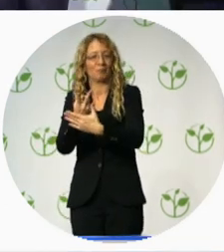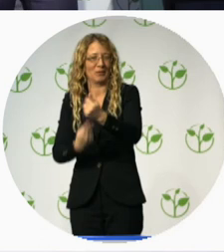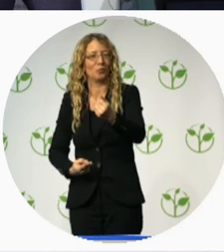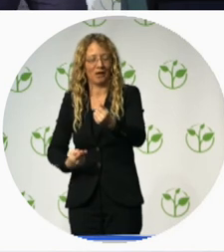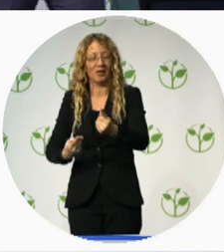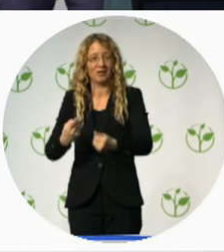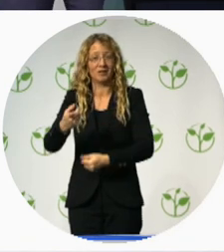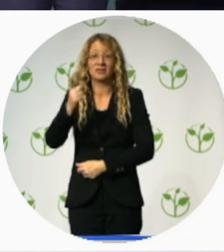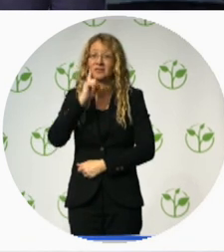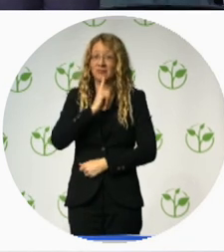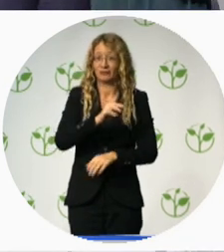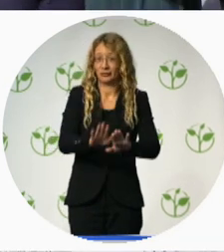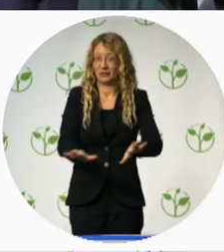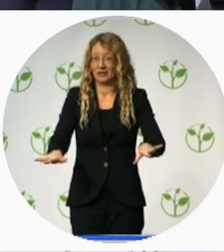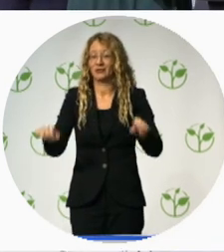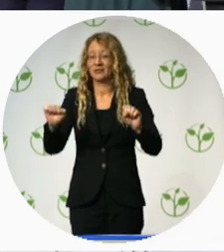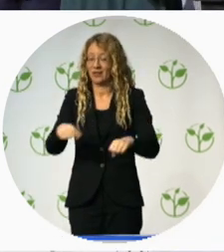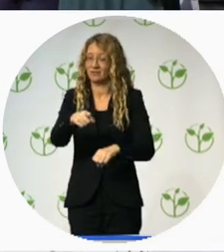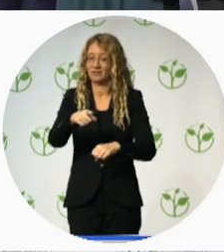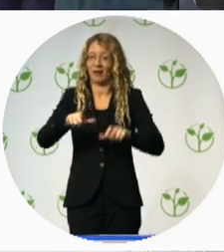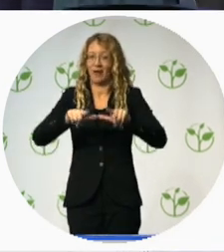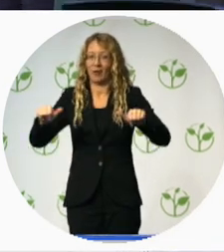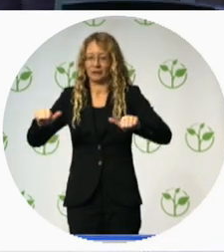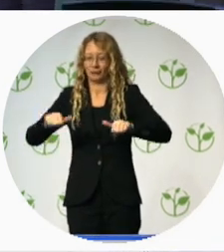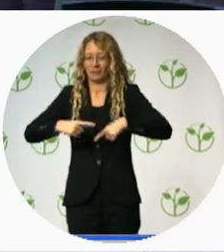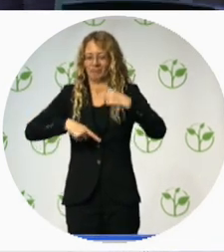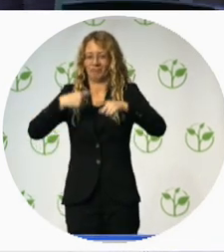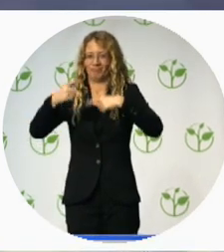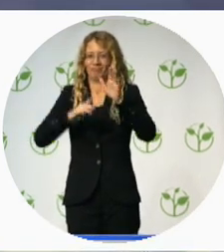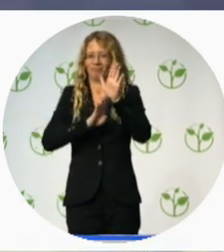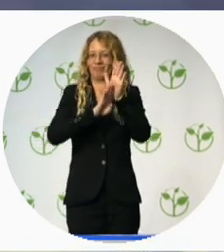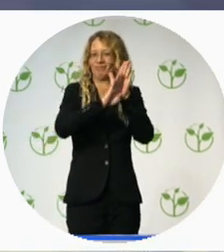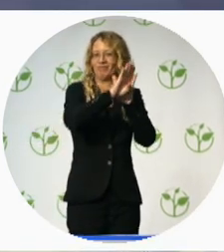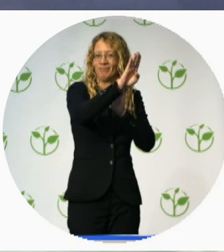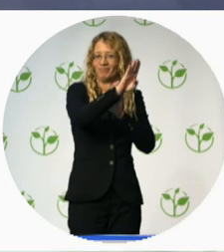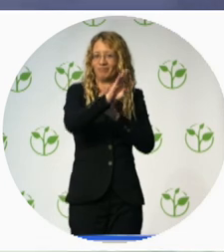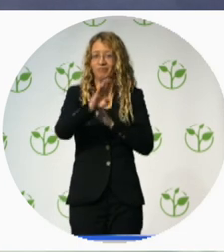Storybook Creator app, anyone can create their own bilingual storybook.